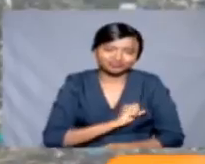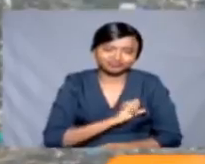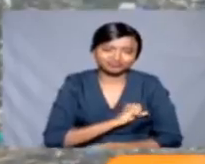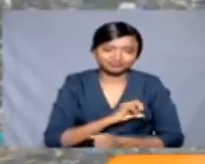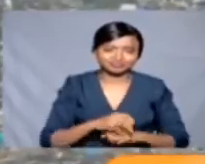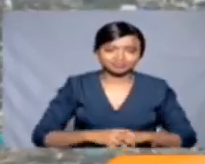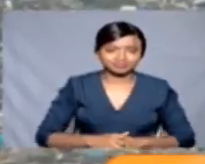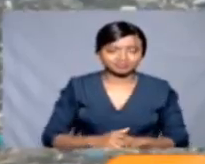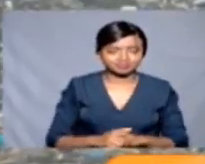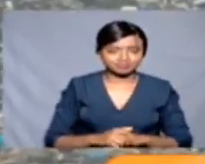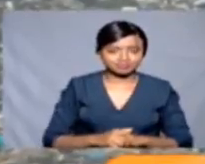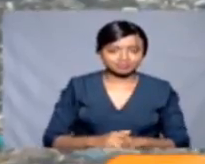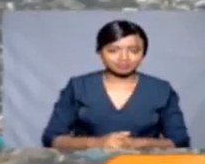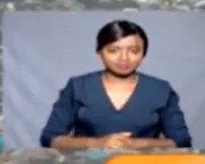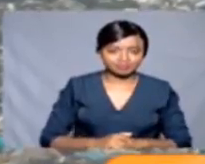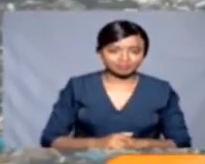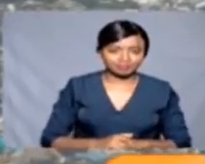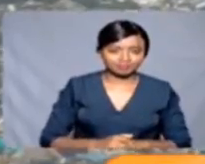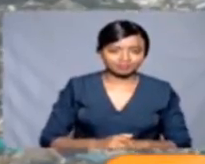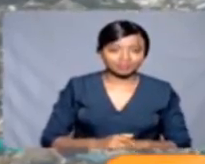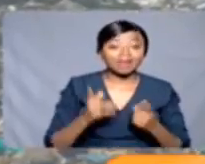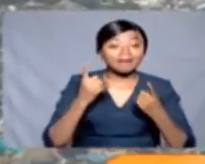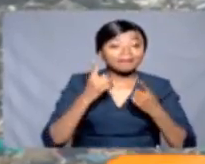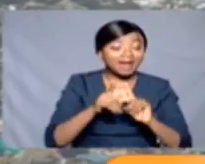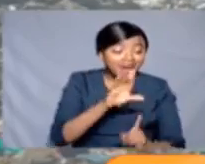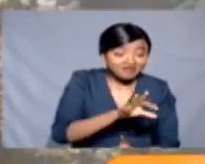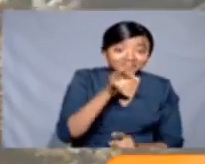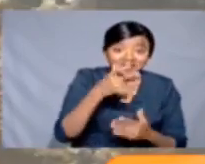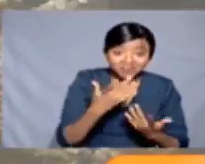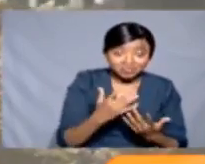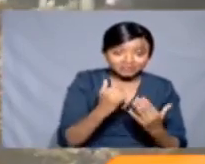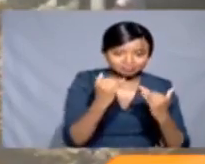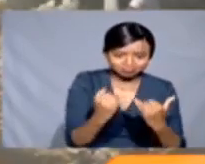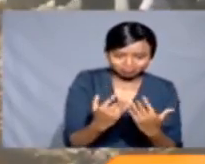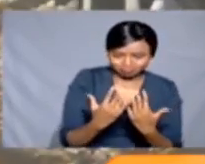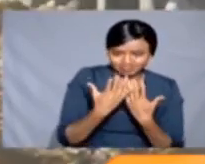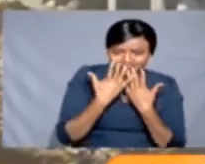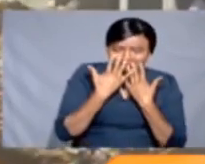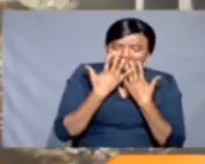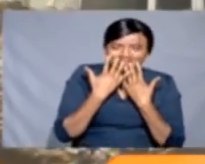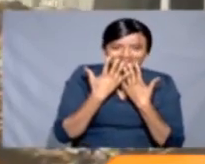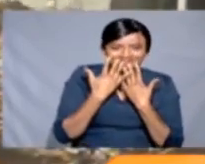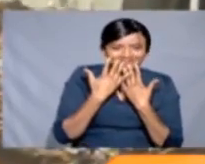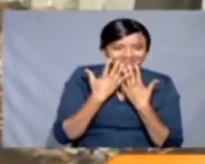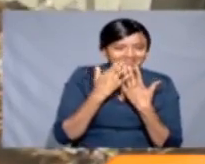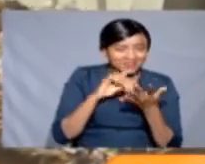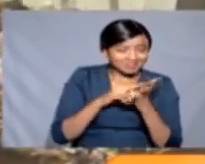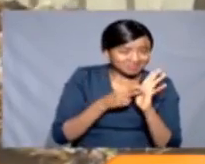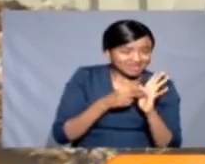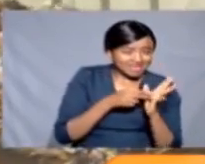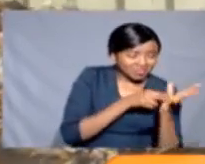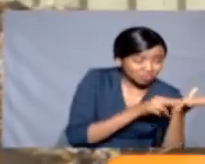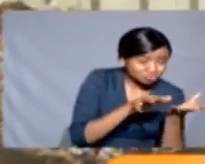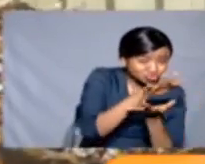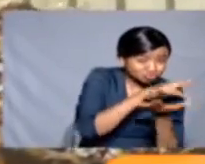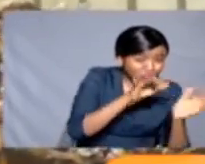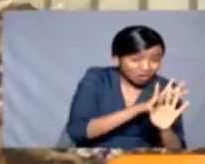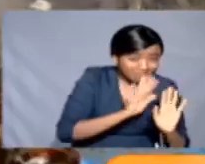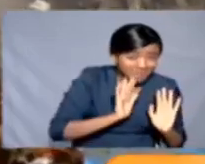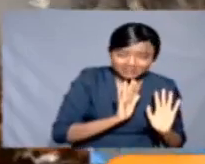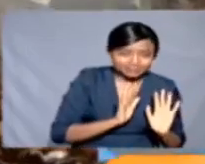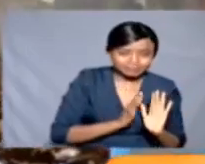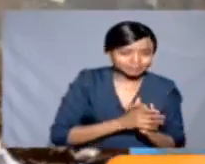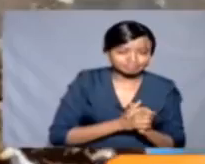kwa mlima. But we have discovered that air pollution isn't just about the smoke being released into the